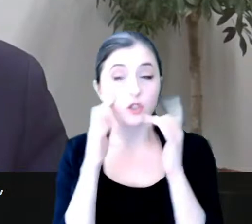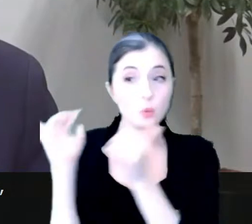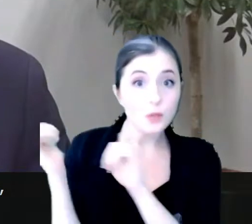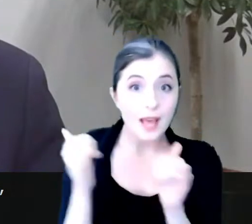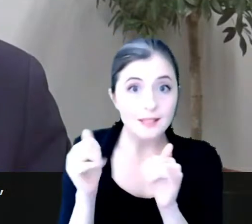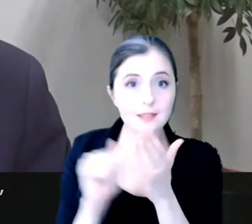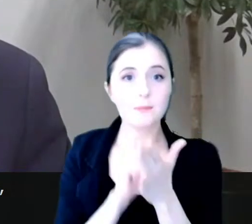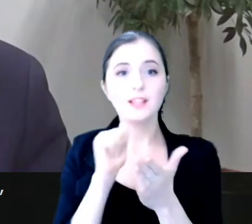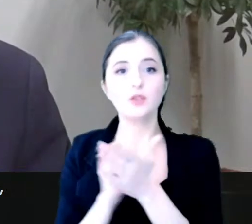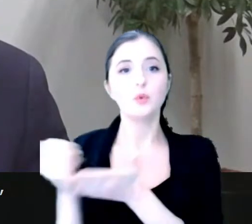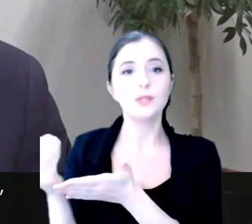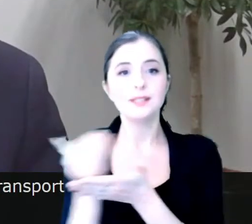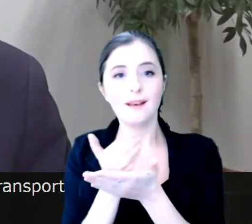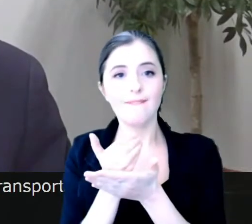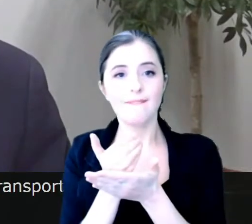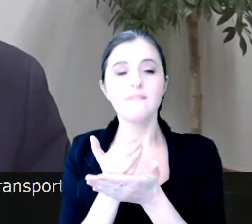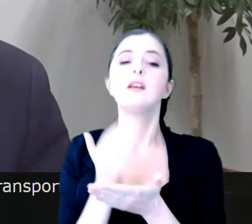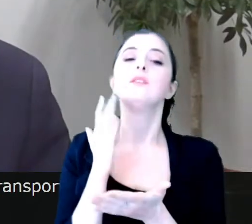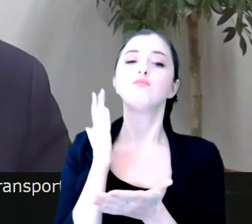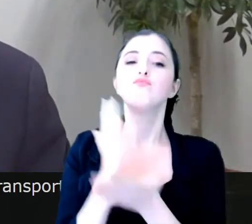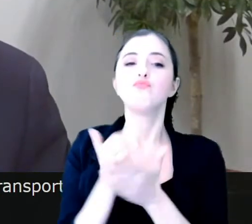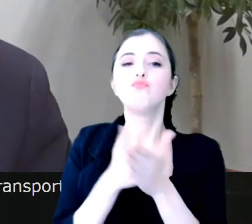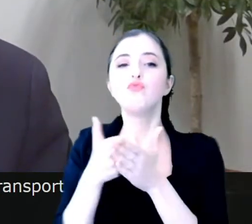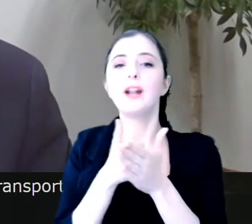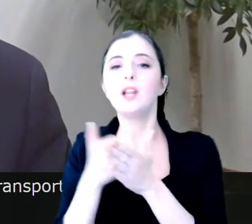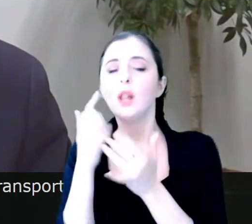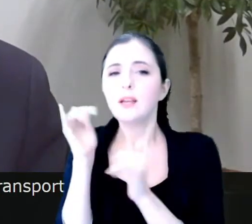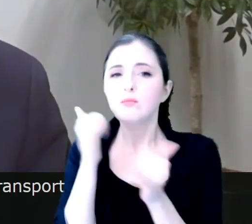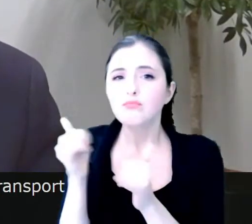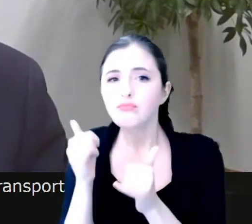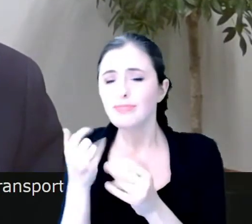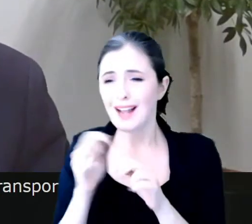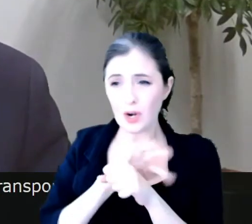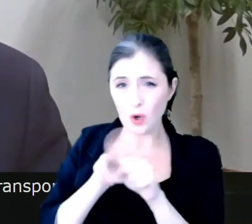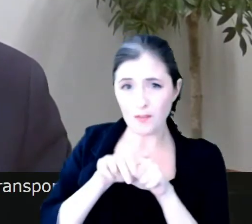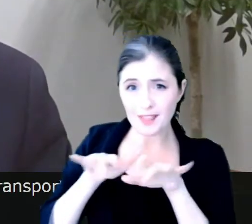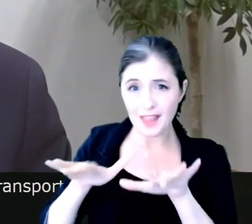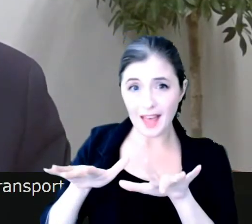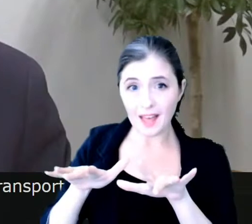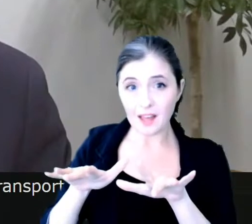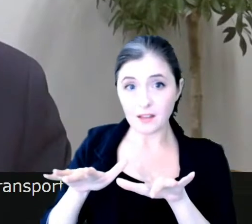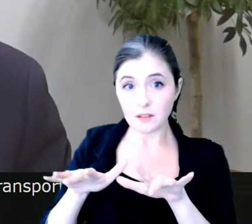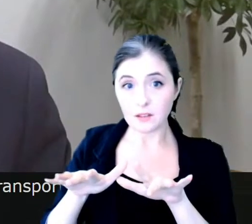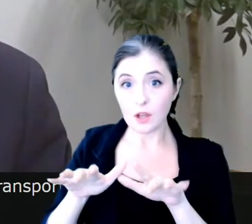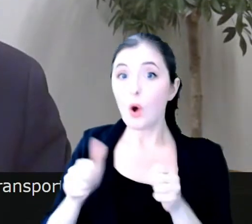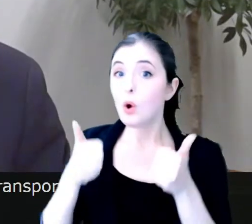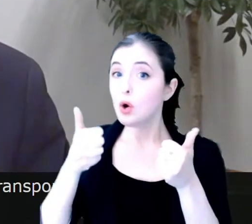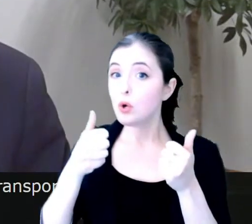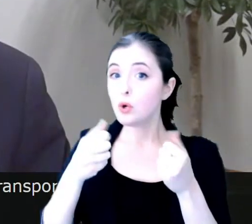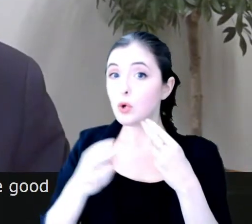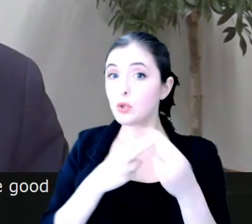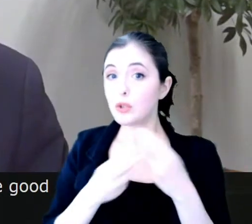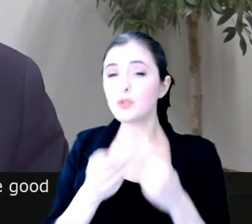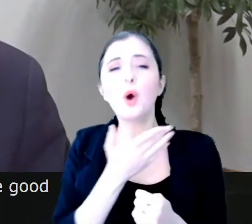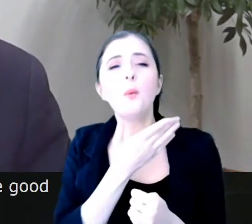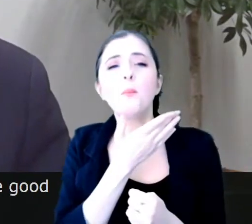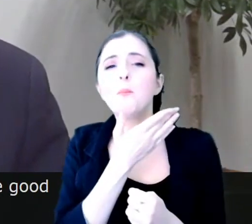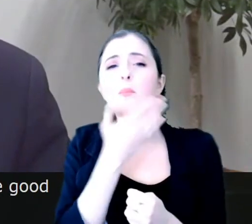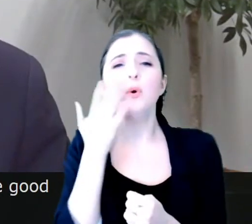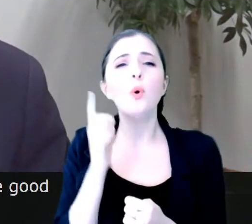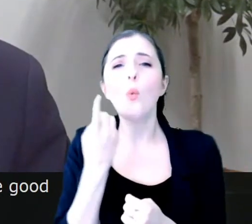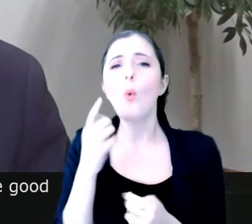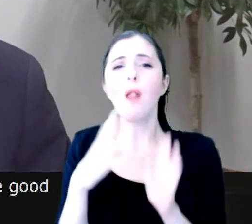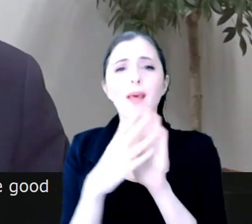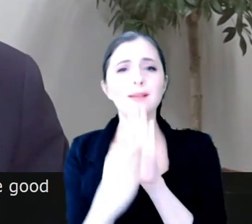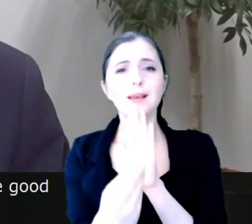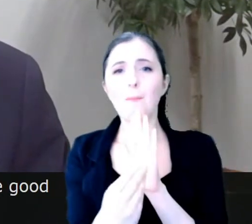if COVID, the virus, is present. And here's the good news. There's not been one example of COVID being found on the public transport estate, which should